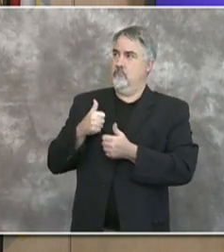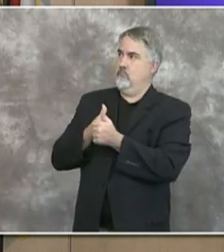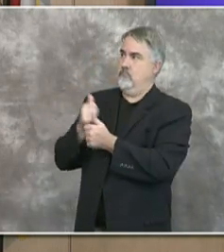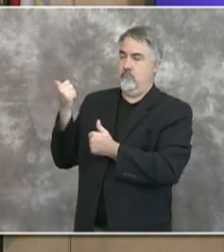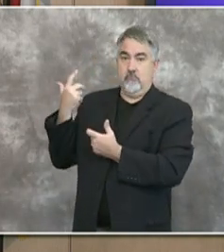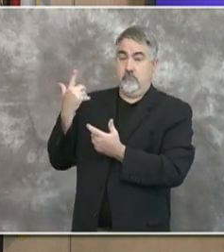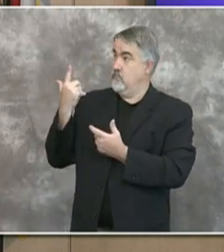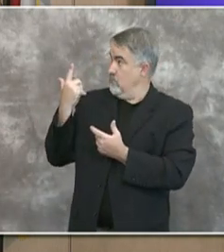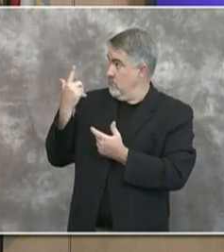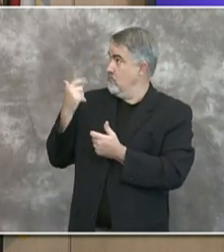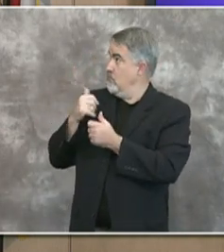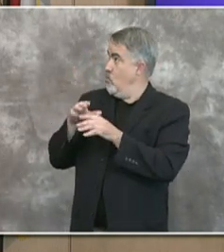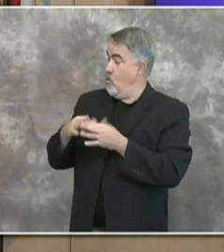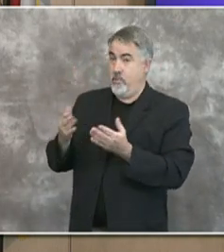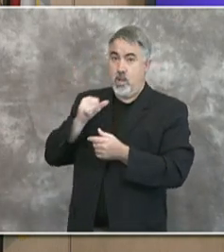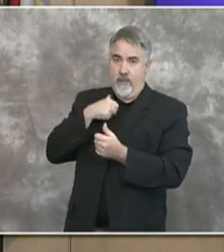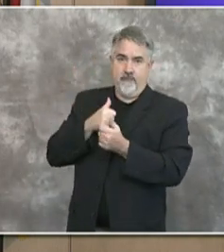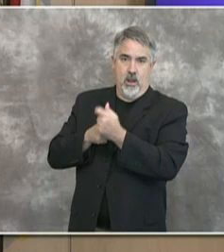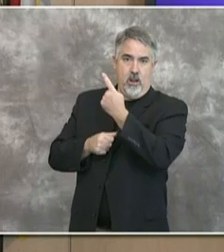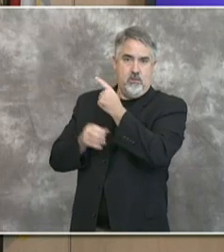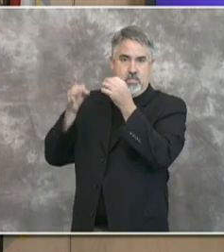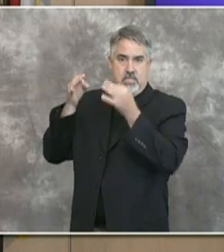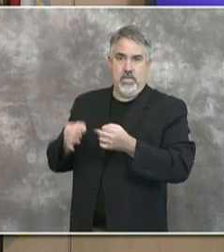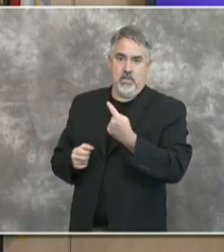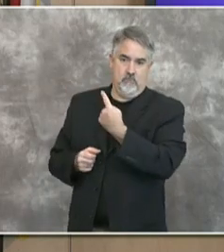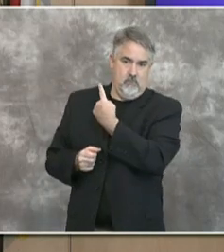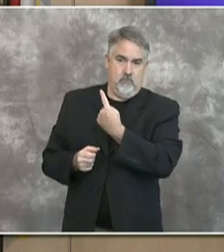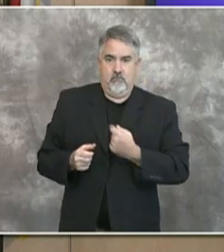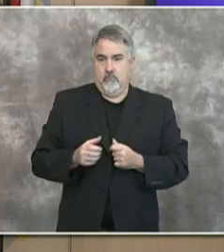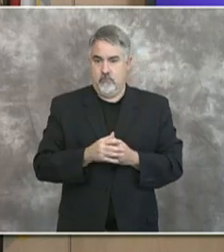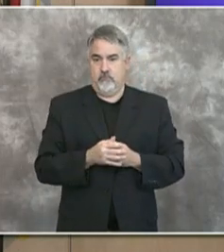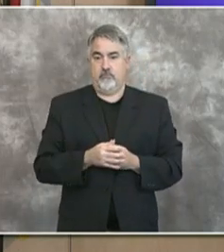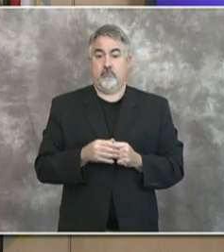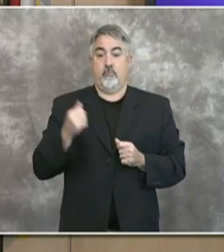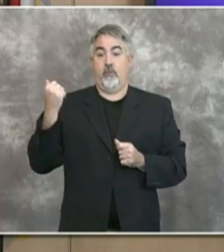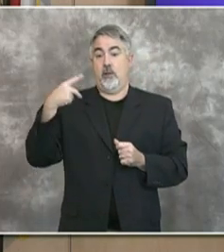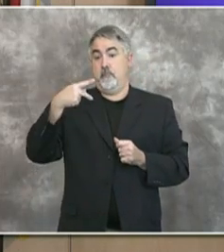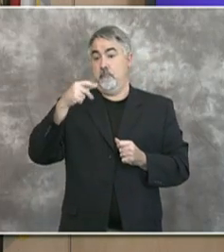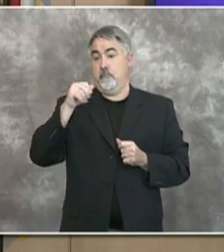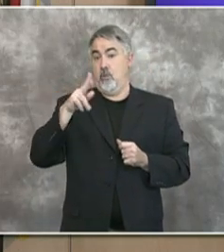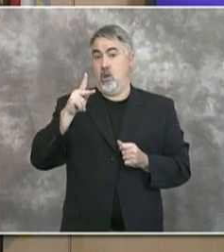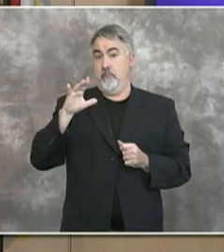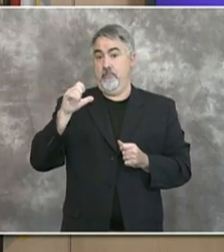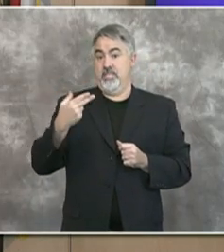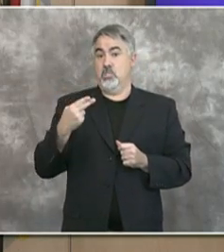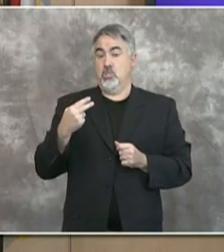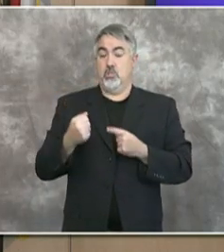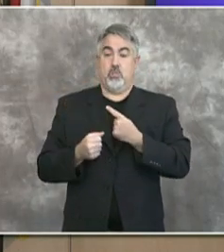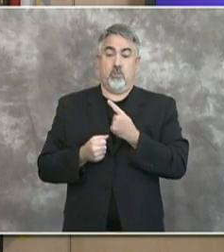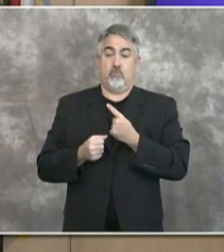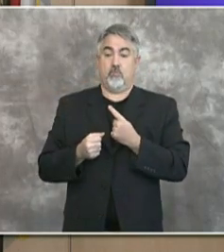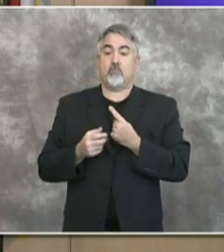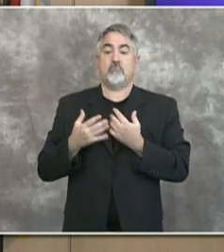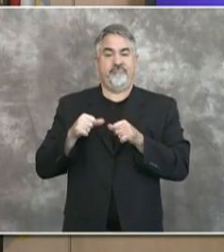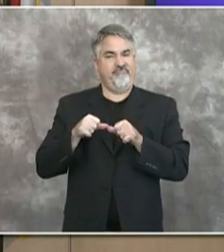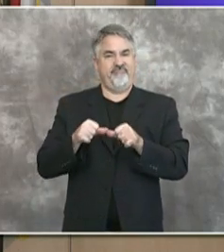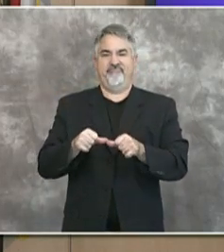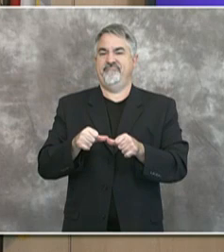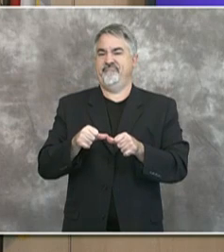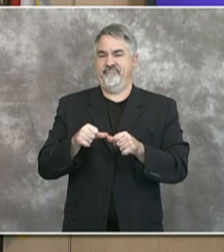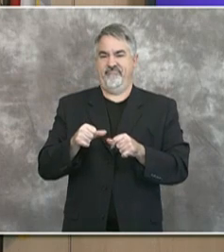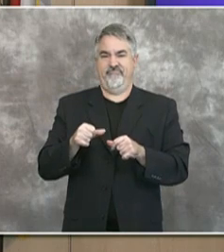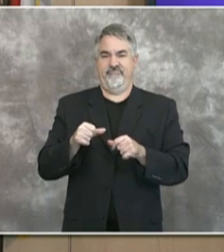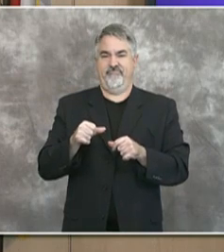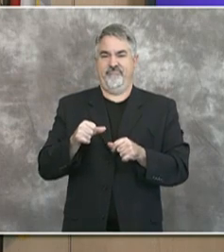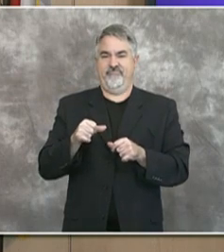at their choosing. To be clear, the existing restrictions on parks and beaches do remain in effect as it relates to parking